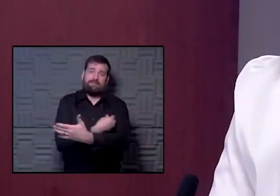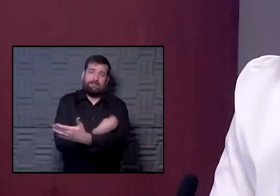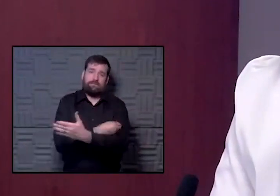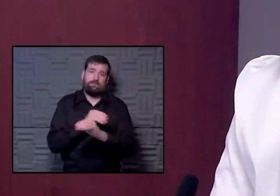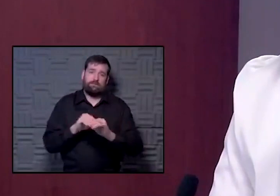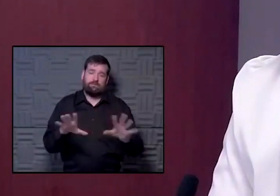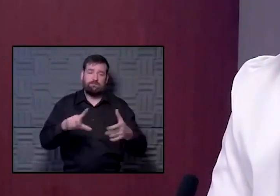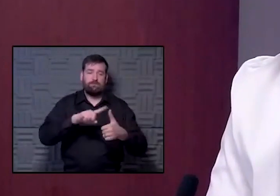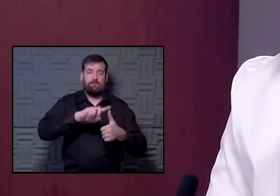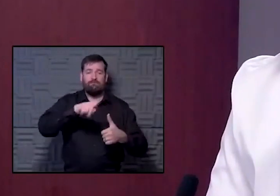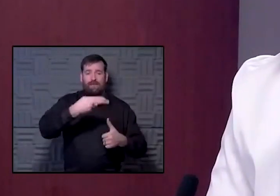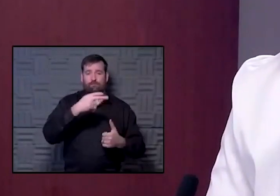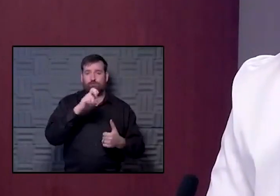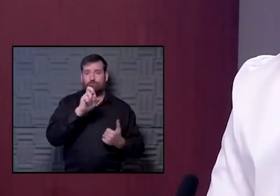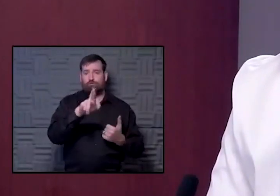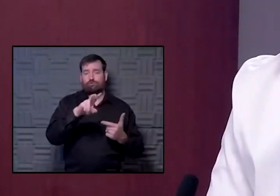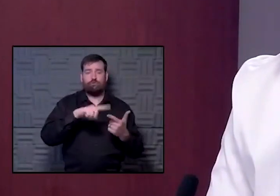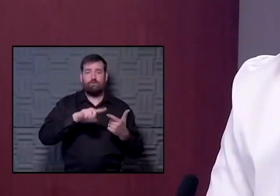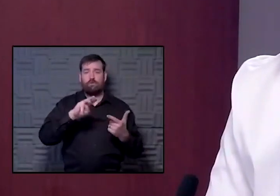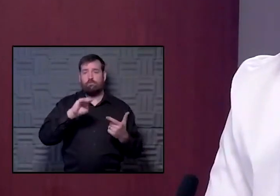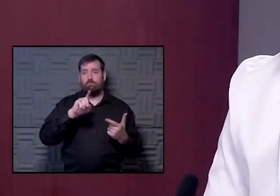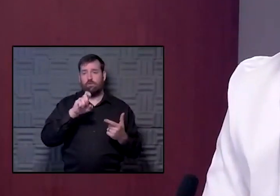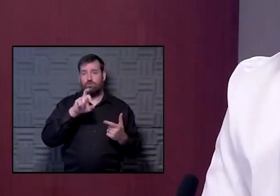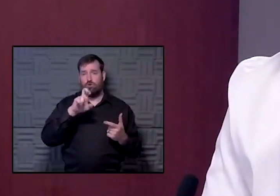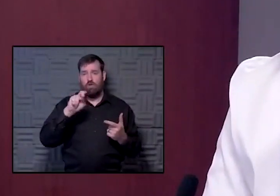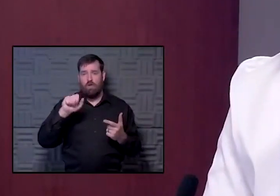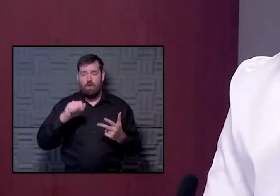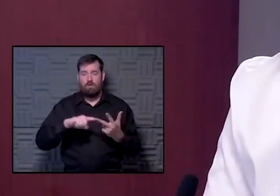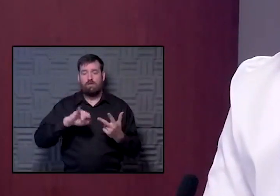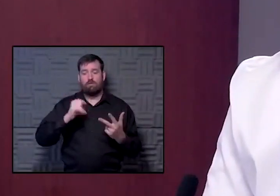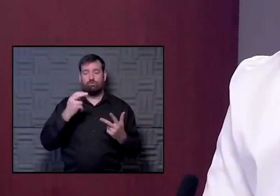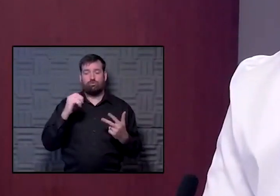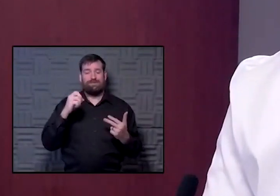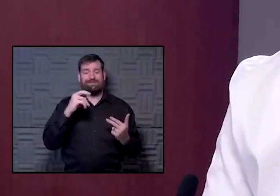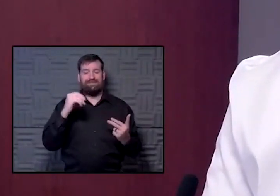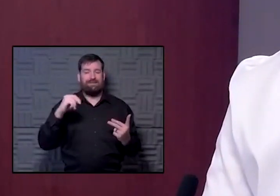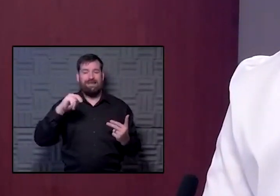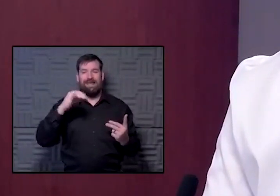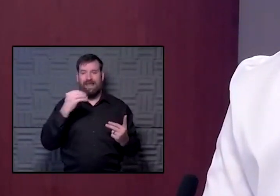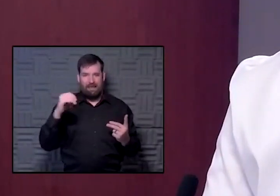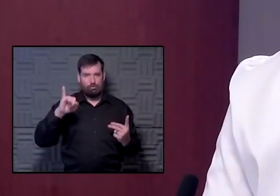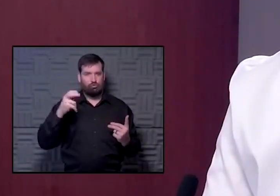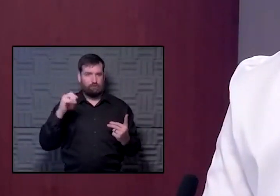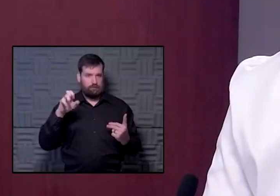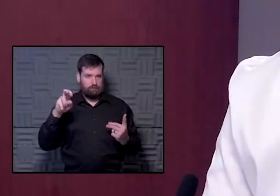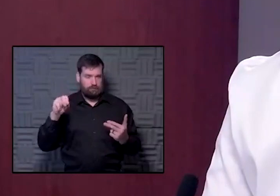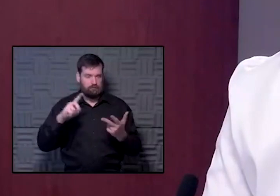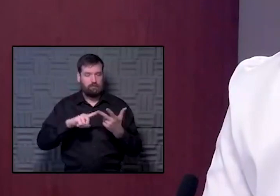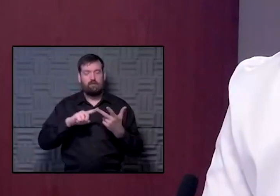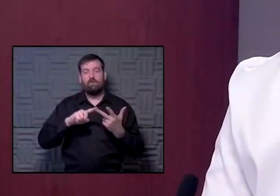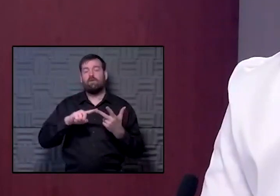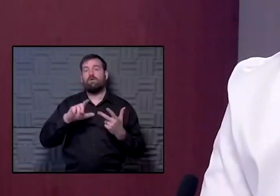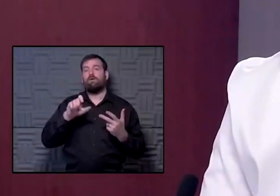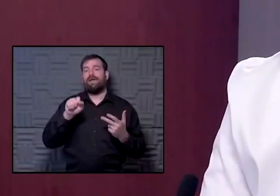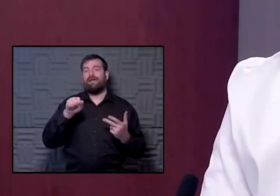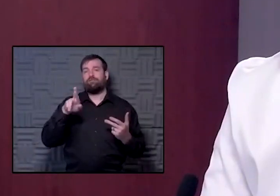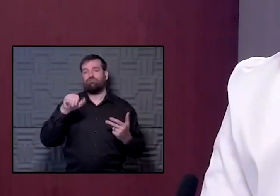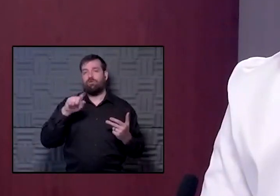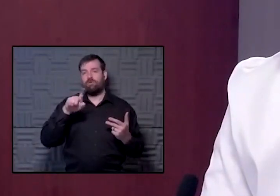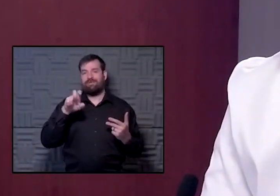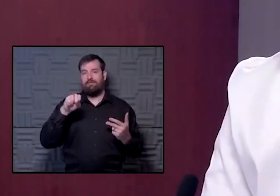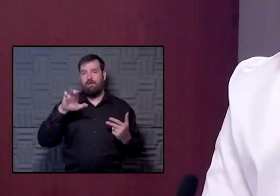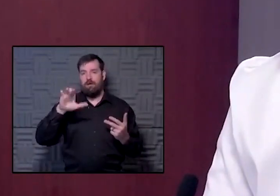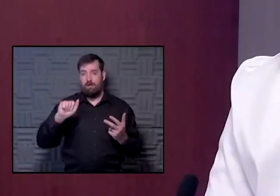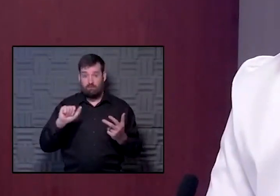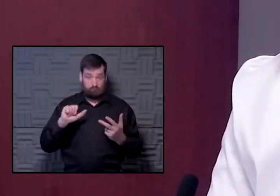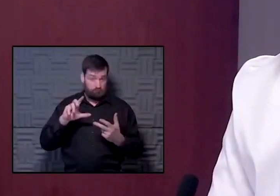the Pfizer, the Moderna, the Johnson & Johnson, and the AstraZeneca vaccines. We need to find out, are they interfering